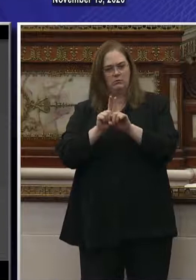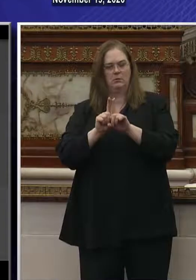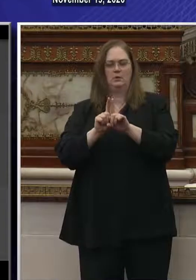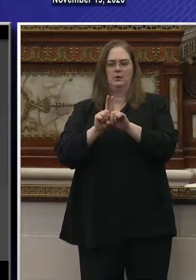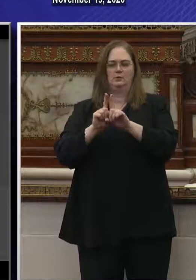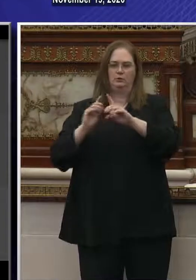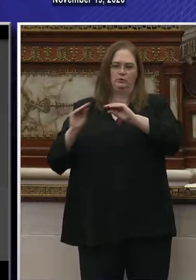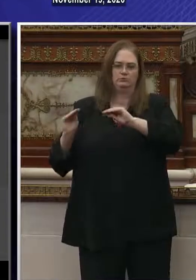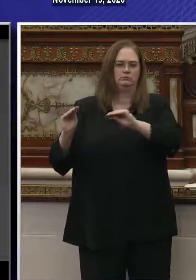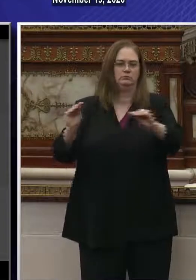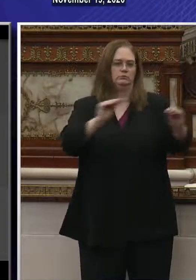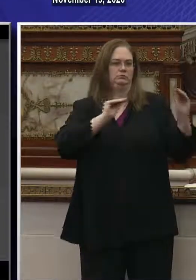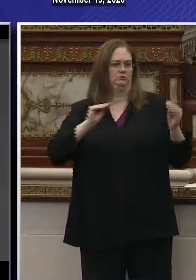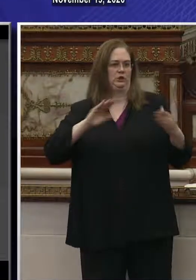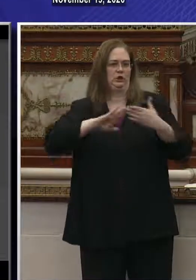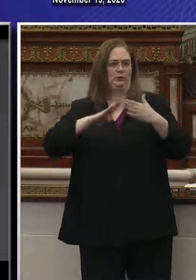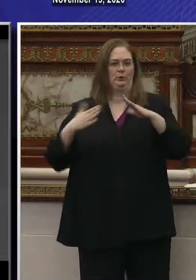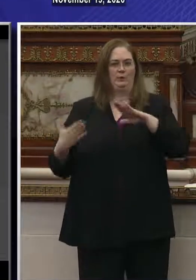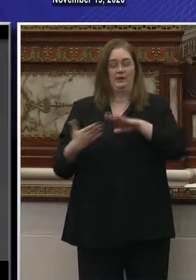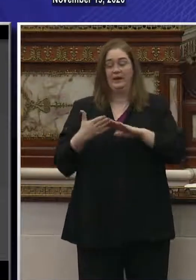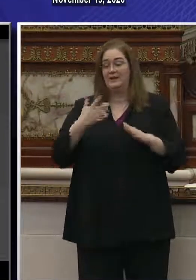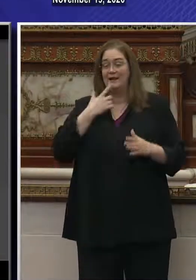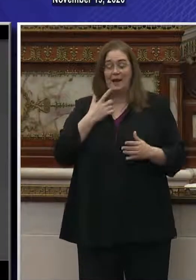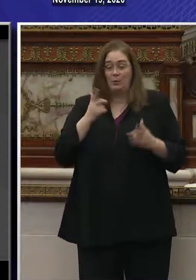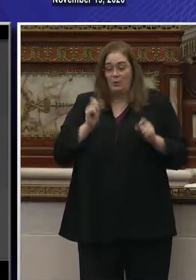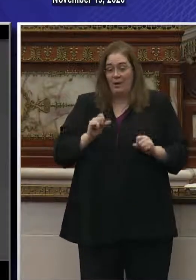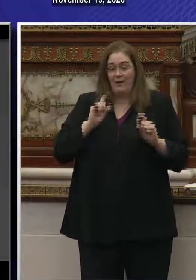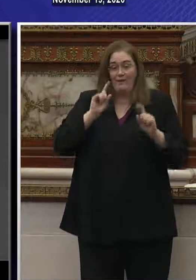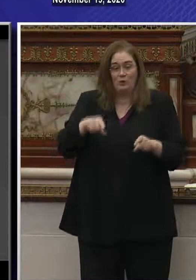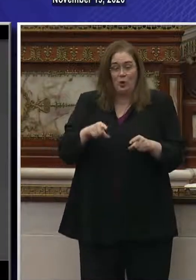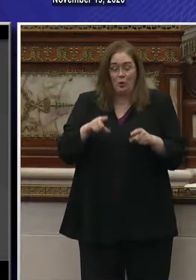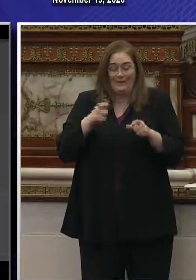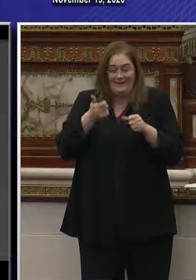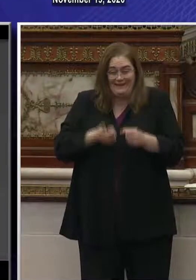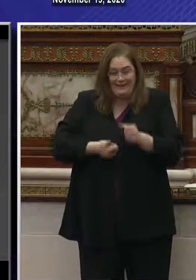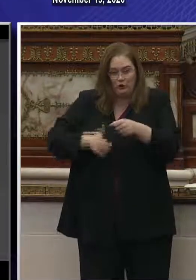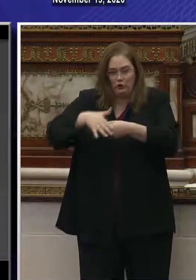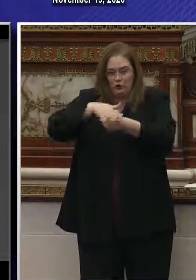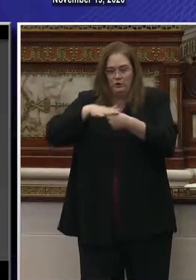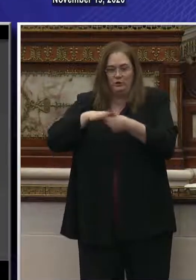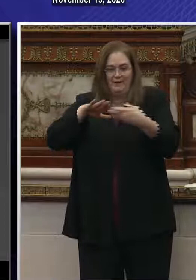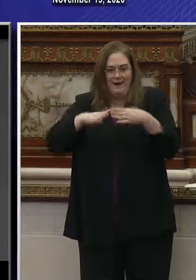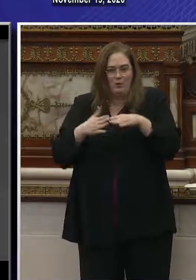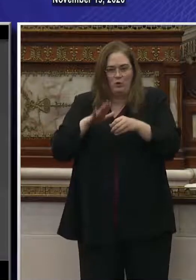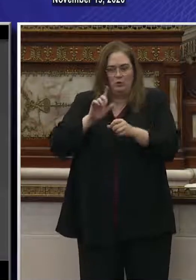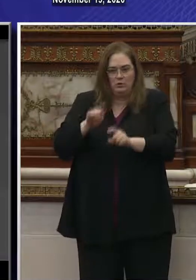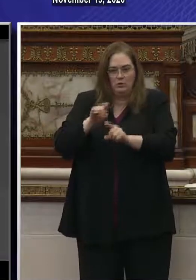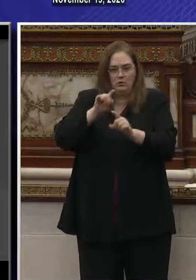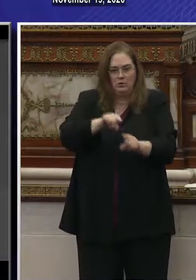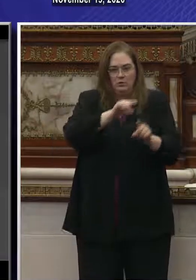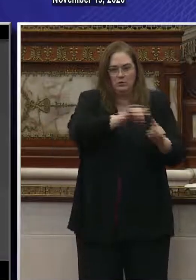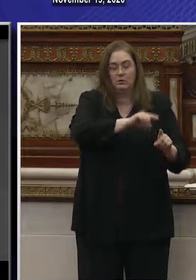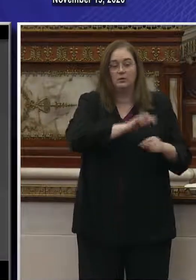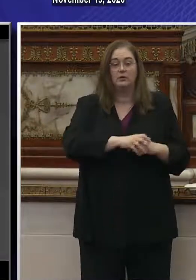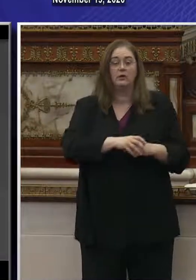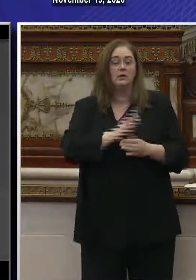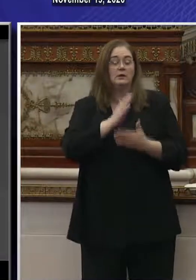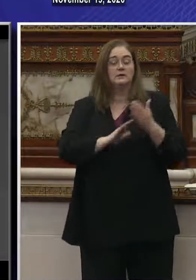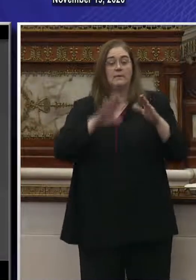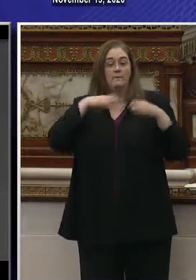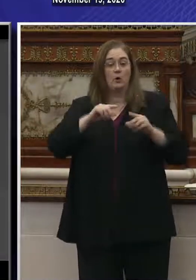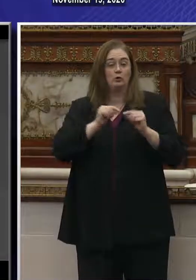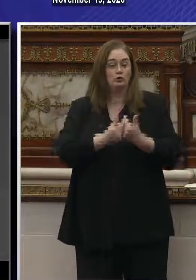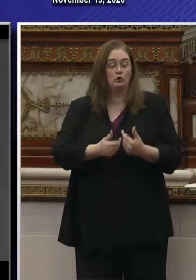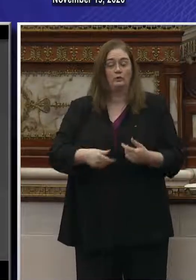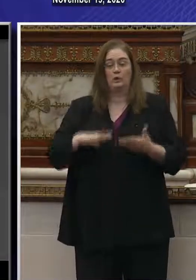to educate the community. As I said, neighborhood by neighborhood. We have a series of focus groups, community